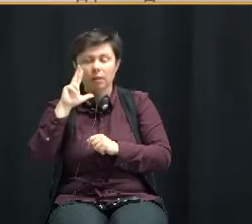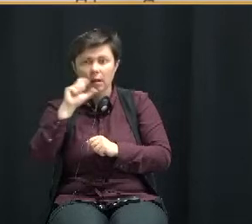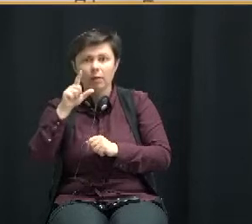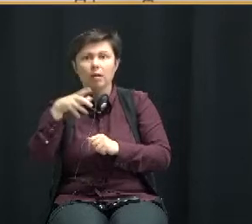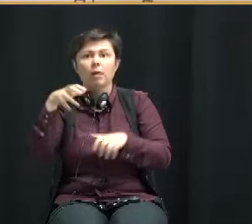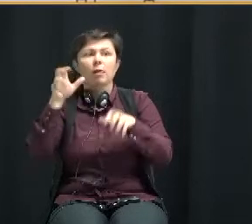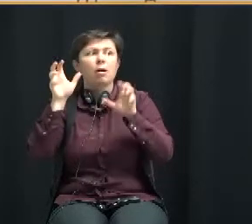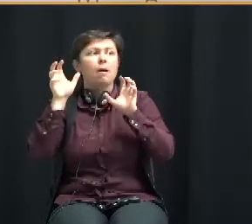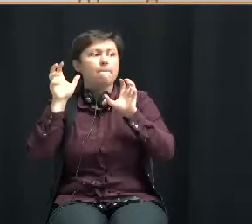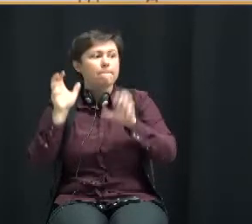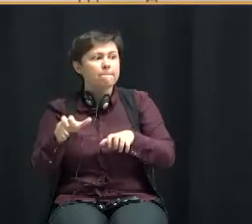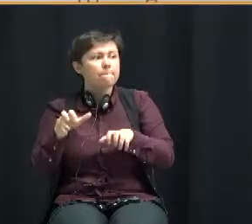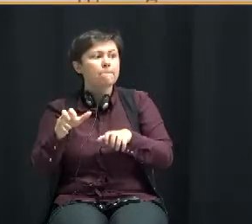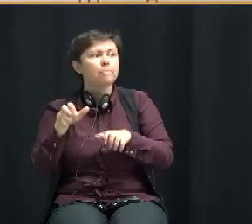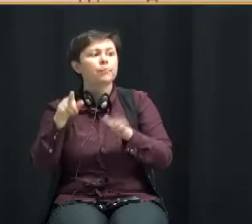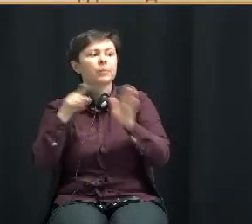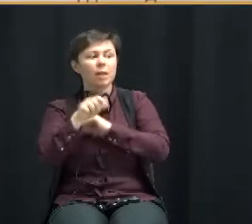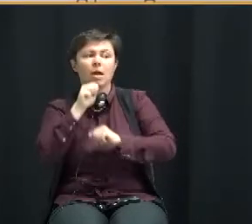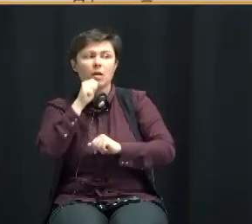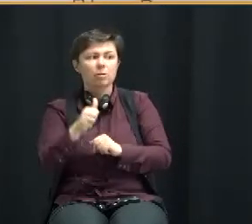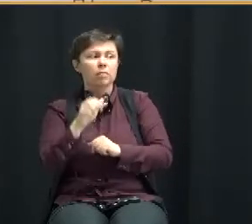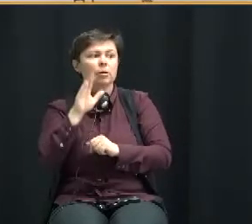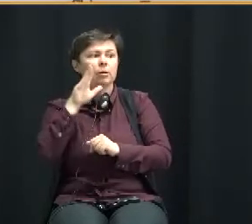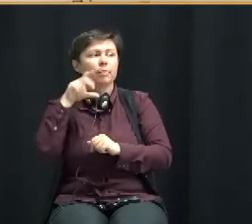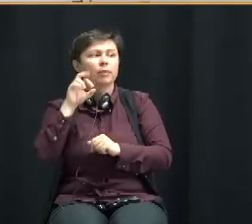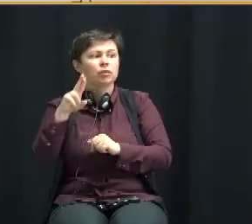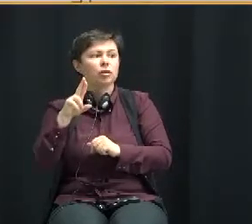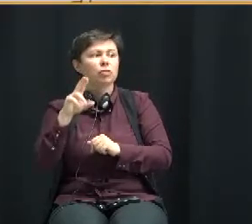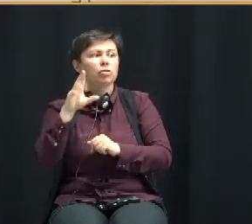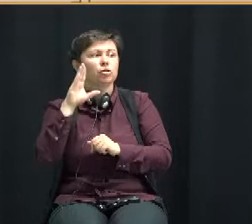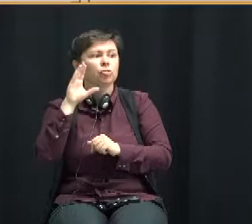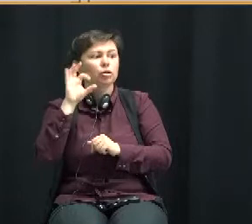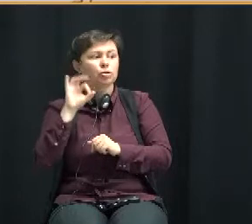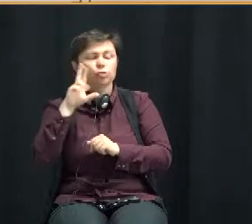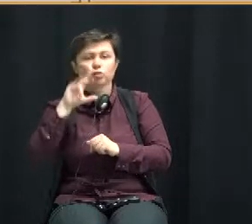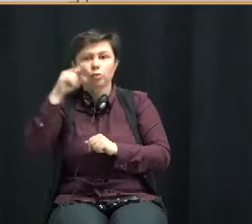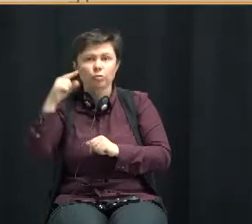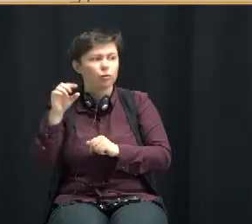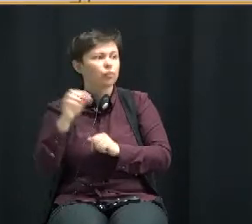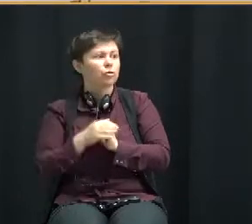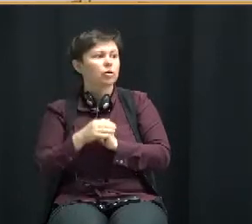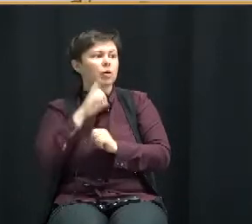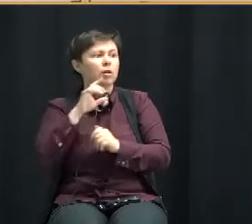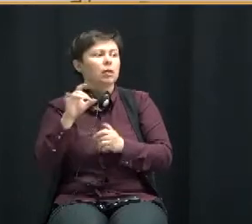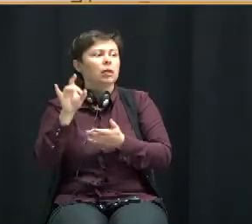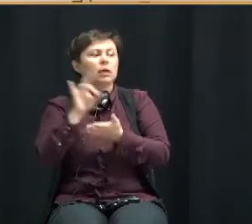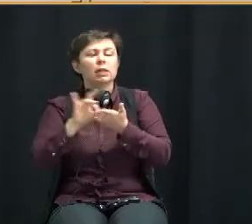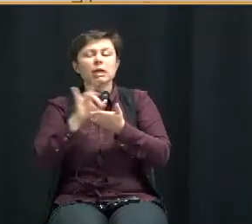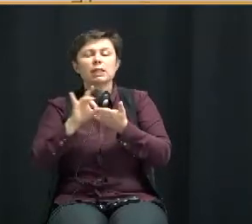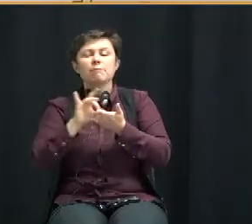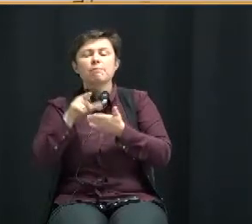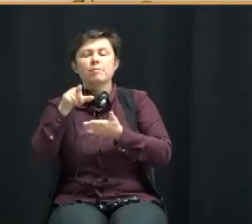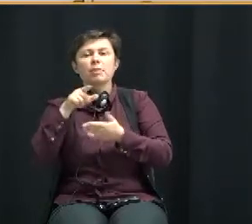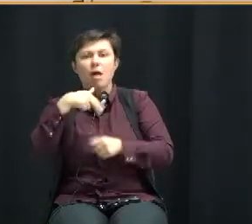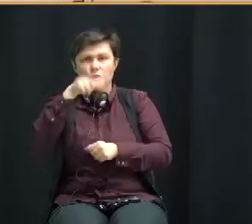from the national, from the PFRON, Ms. Oni Einhaug and Mr.